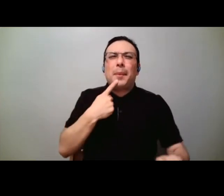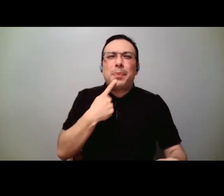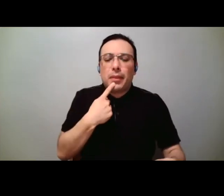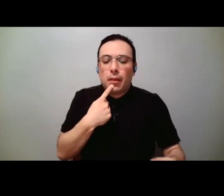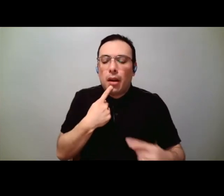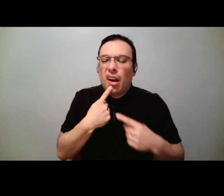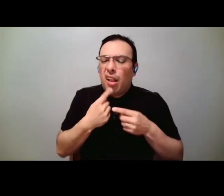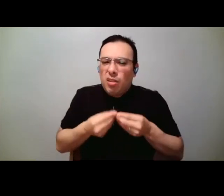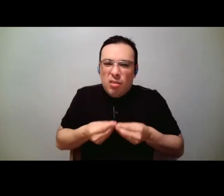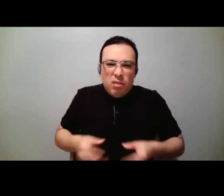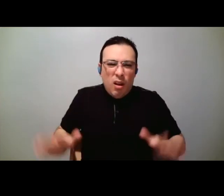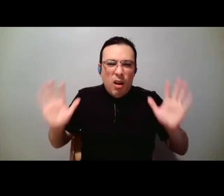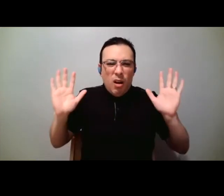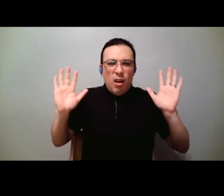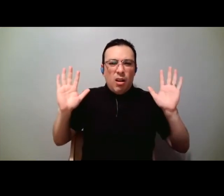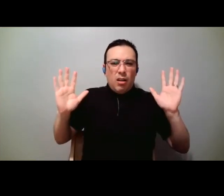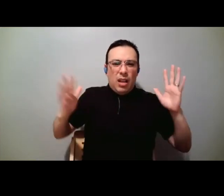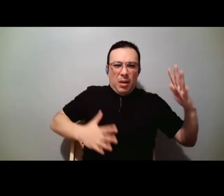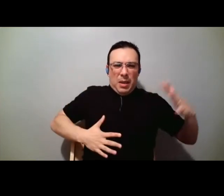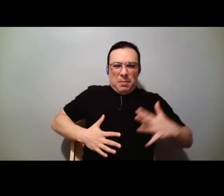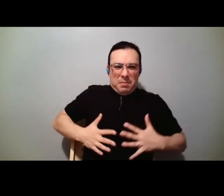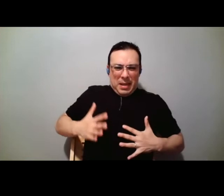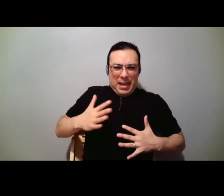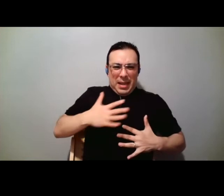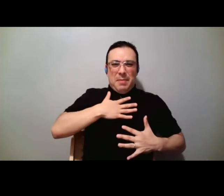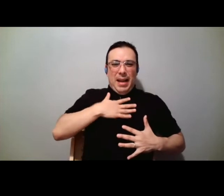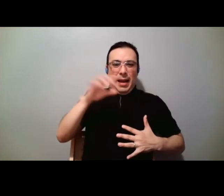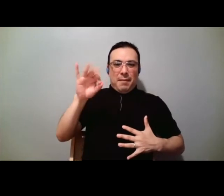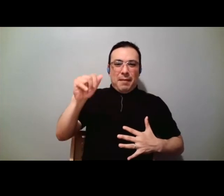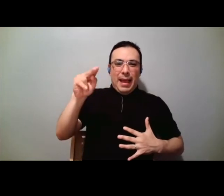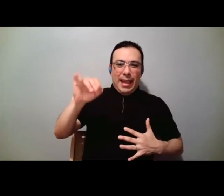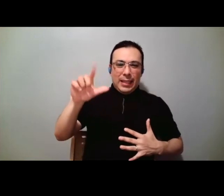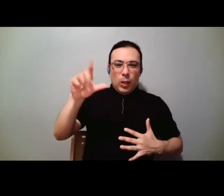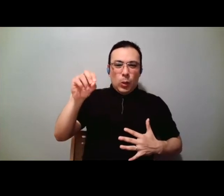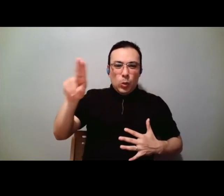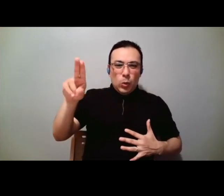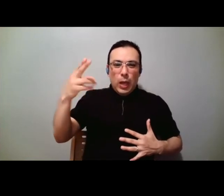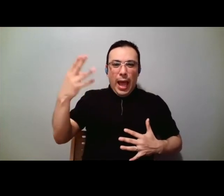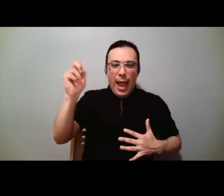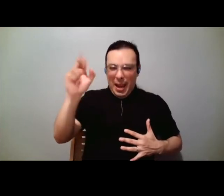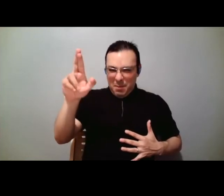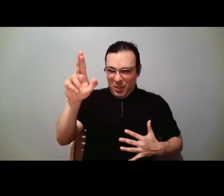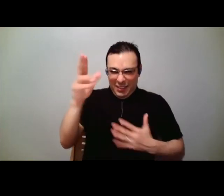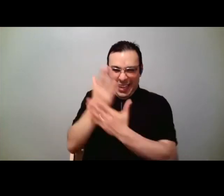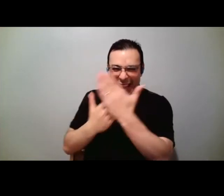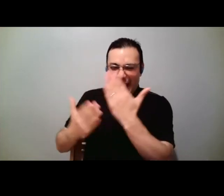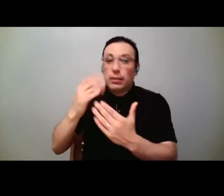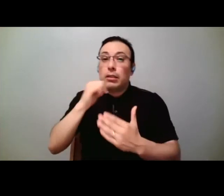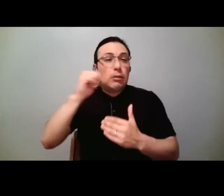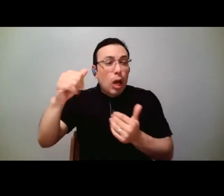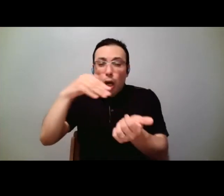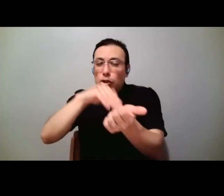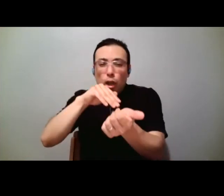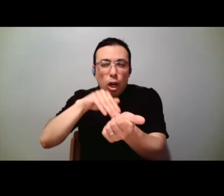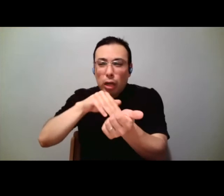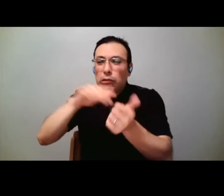on of the hands, Fannie Lou hammer hands, not doctors that pinched cotton. From black, brown,